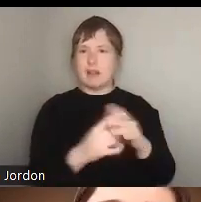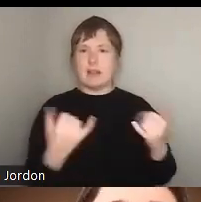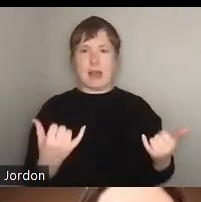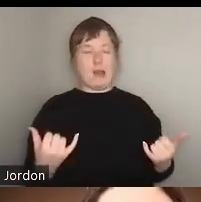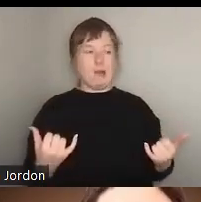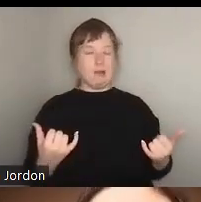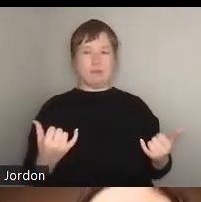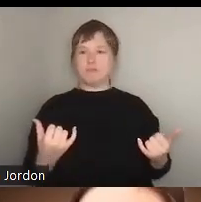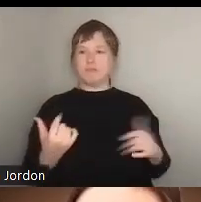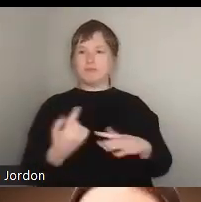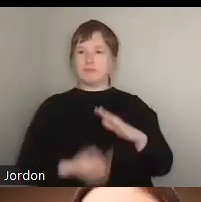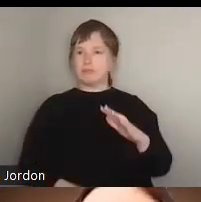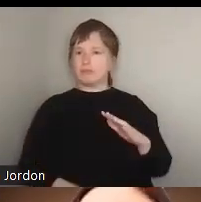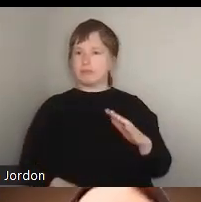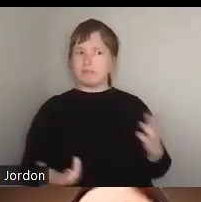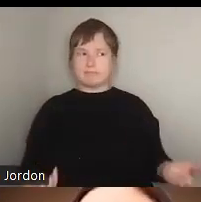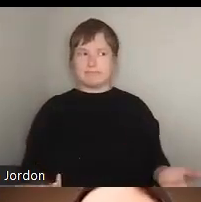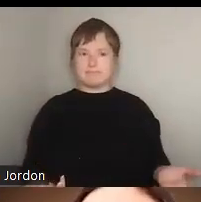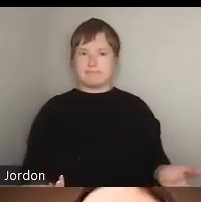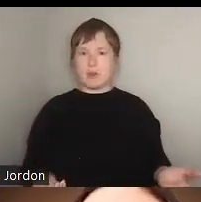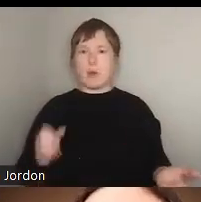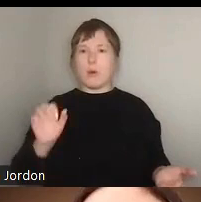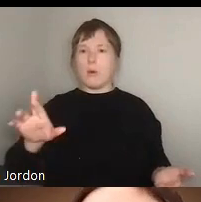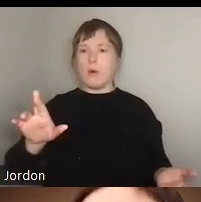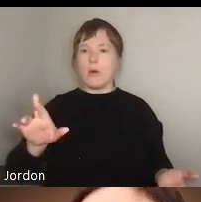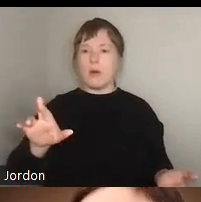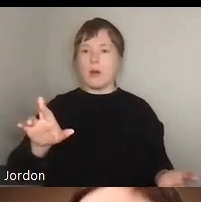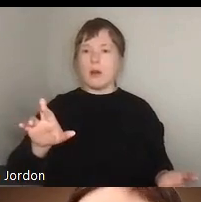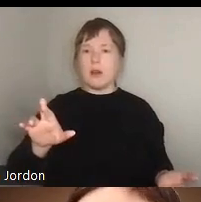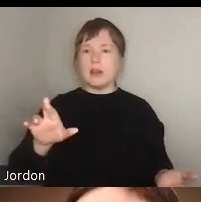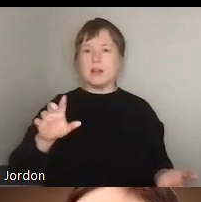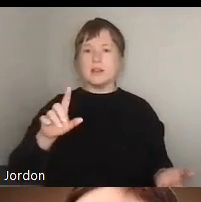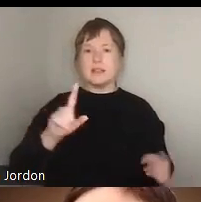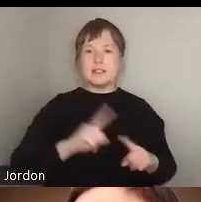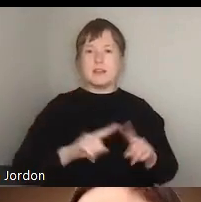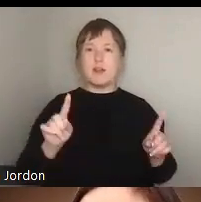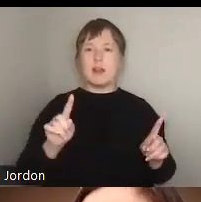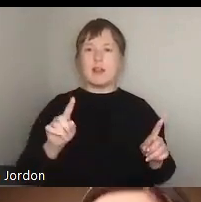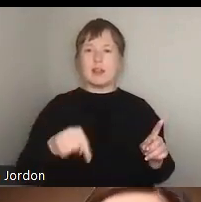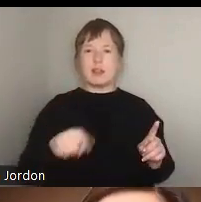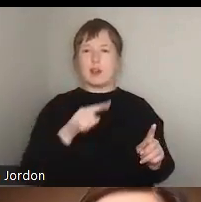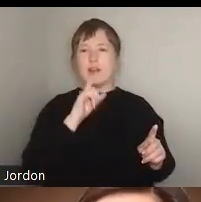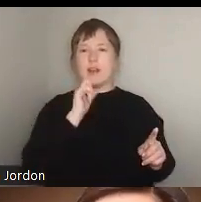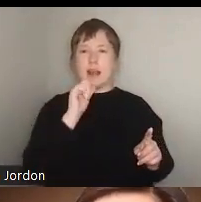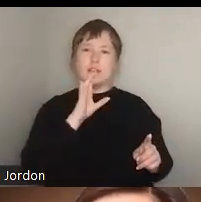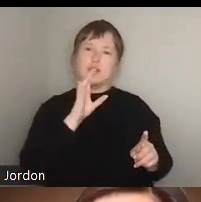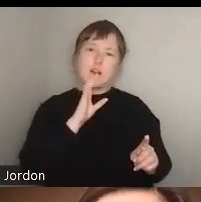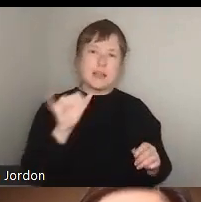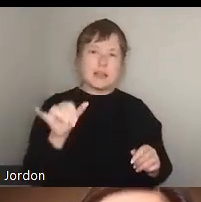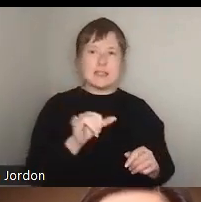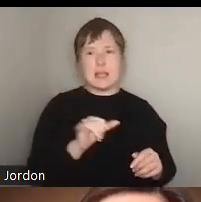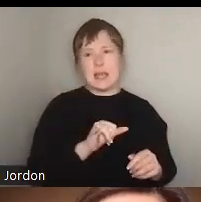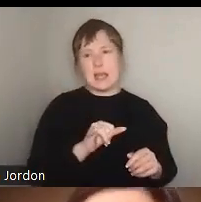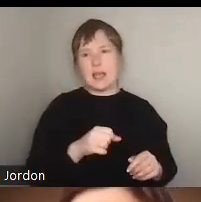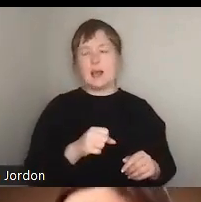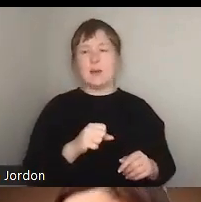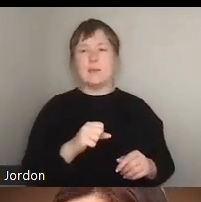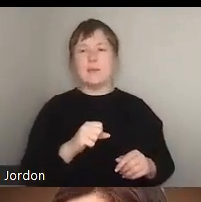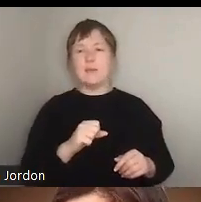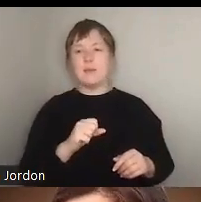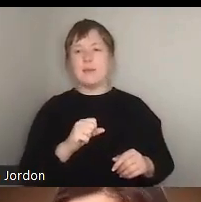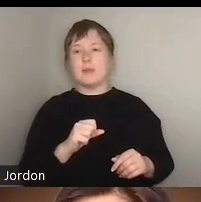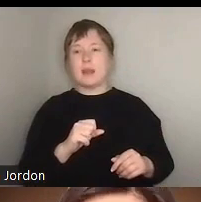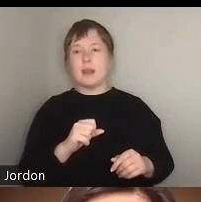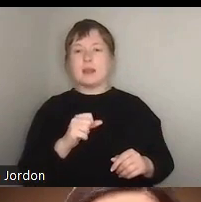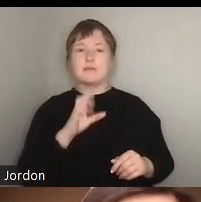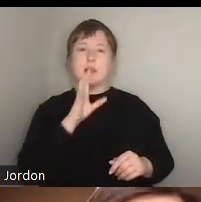anymore, or the nature of it is a bit different when they do show up, where all of a sudden they're not talking as much, like speaking for